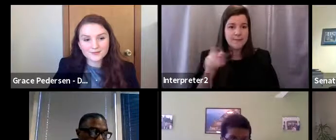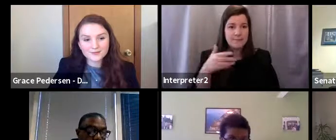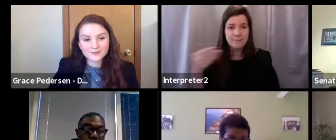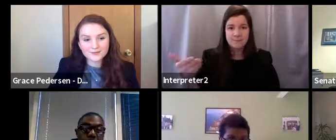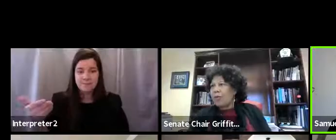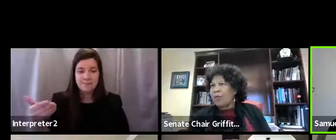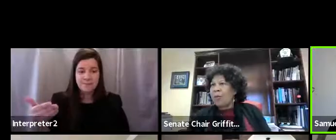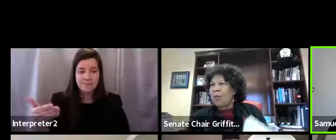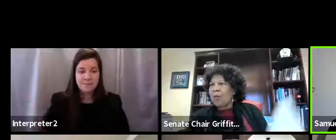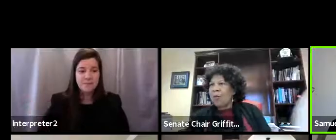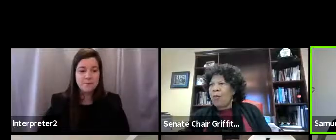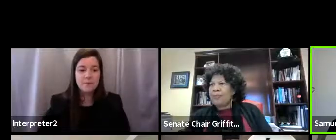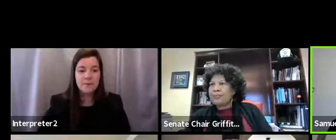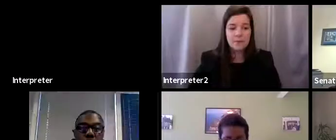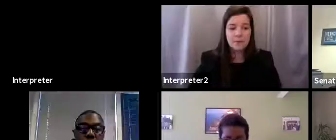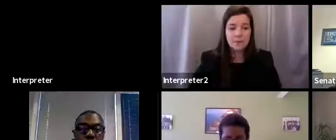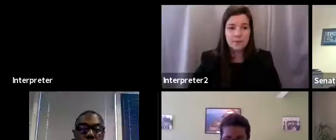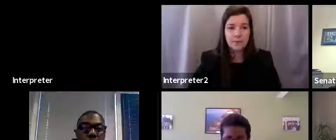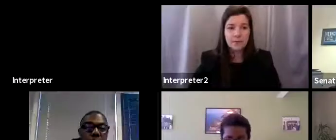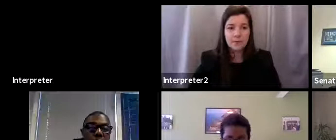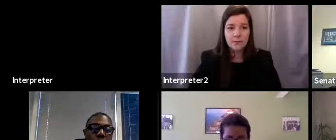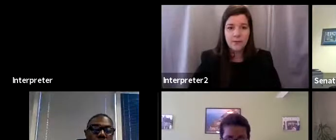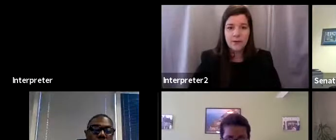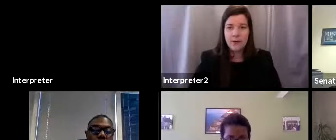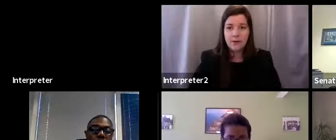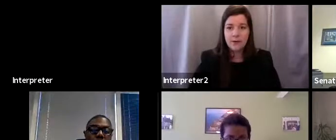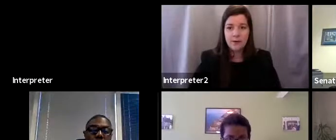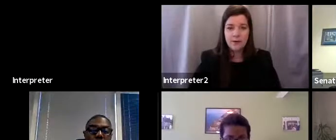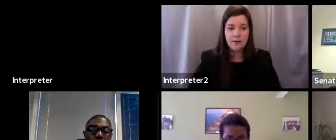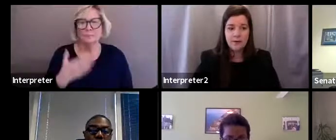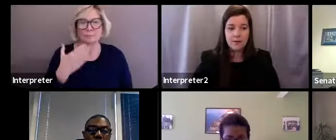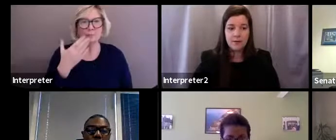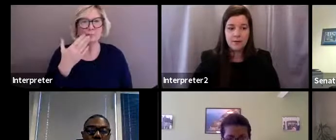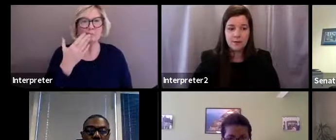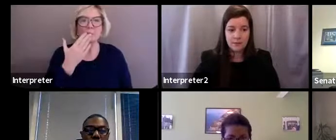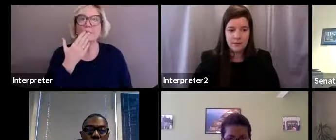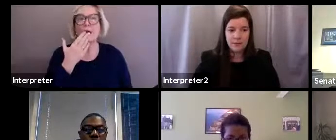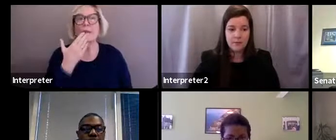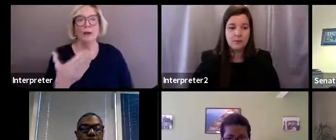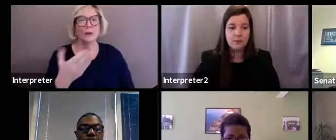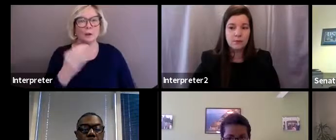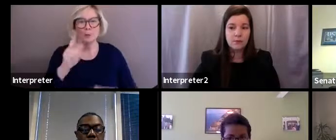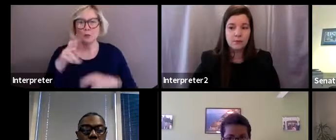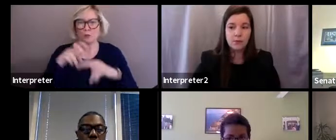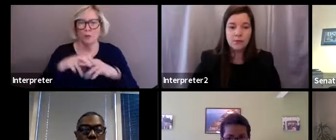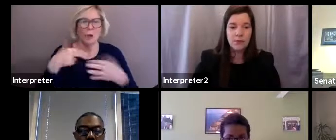Thank you, Mr. Chairman. Let me share my screen here.